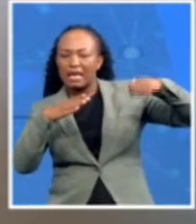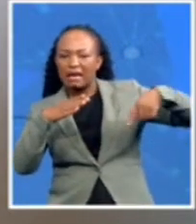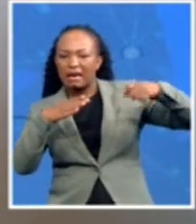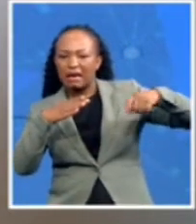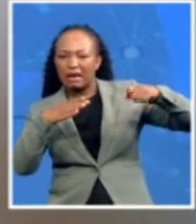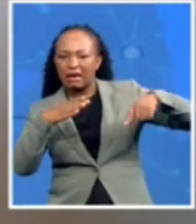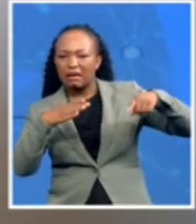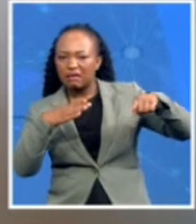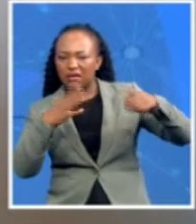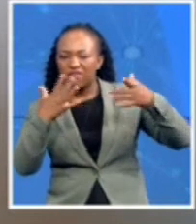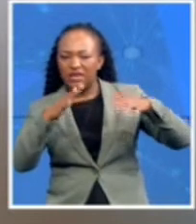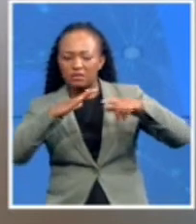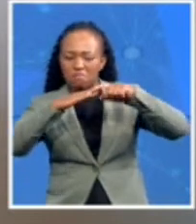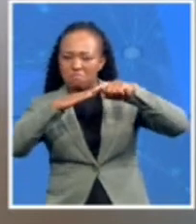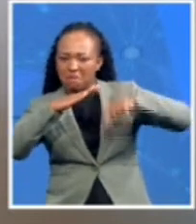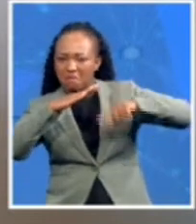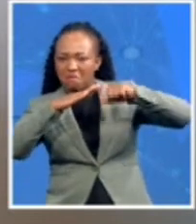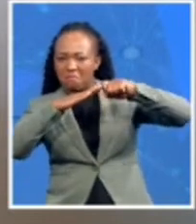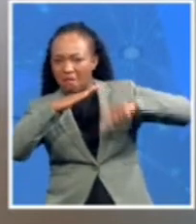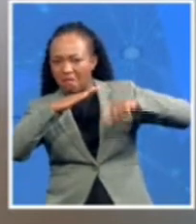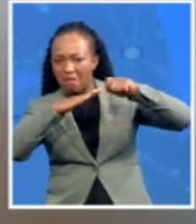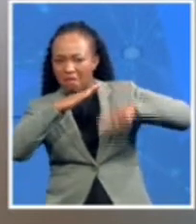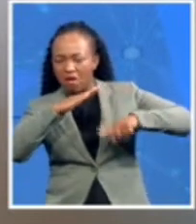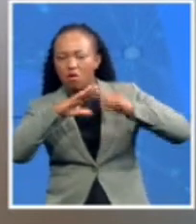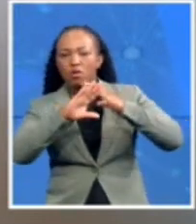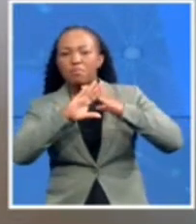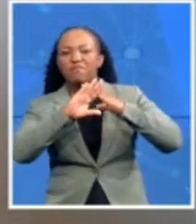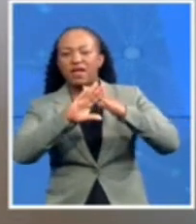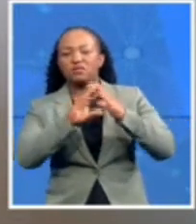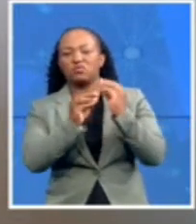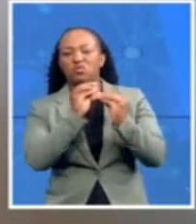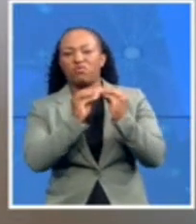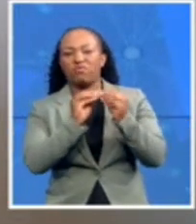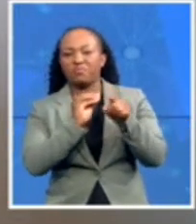something that we need to address. Again, I must stress that there's no